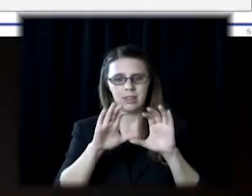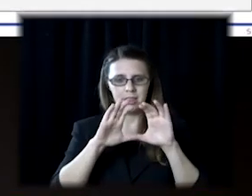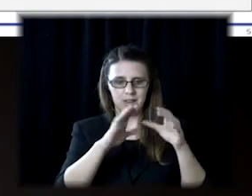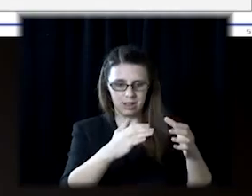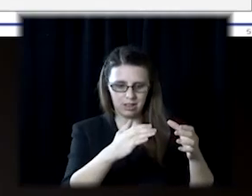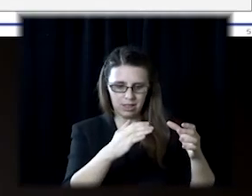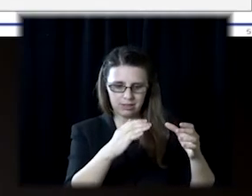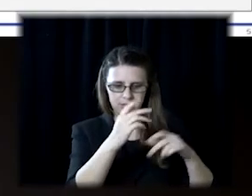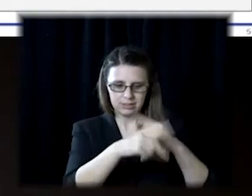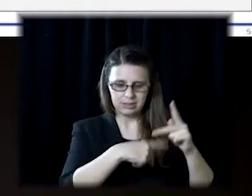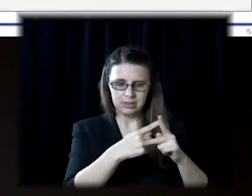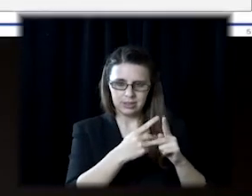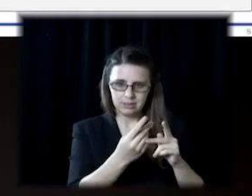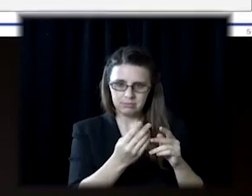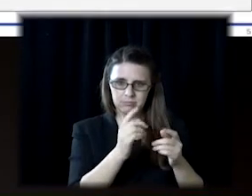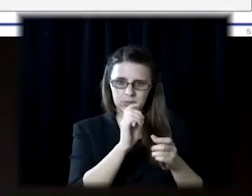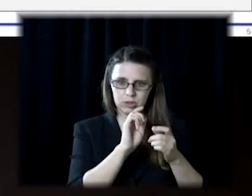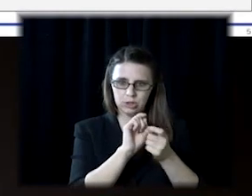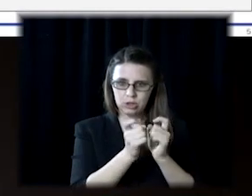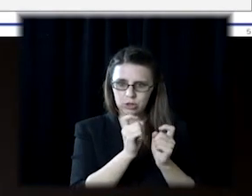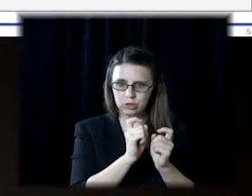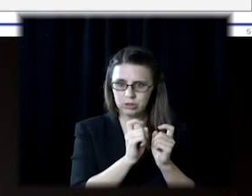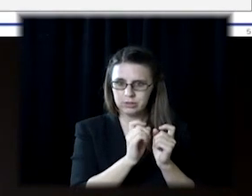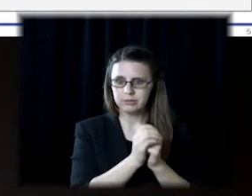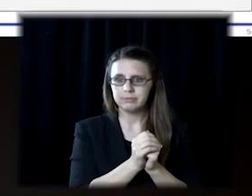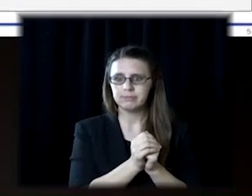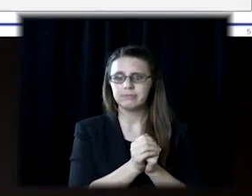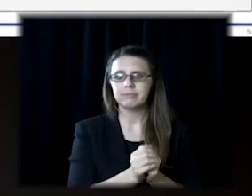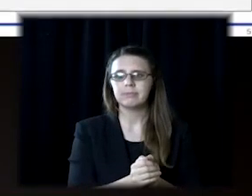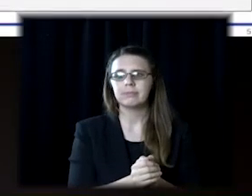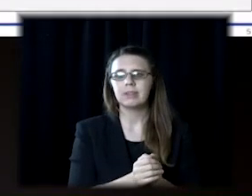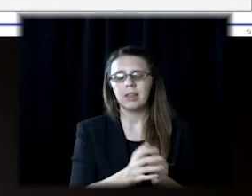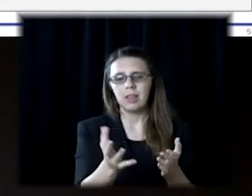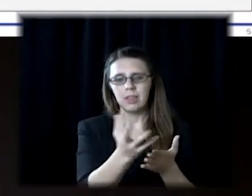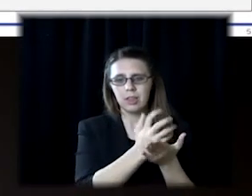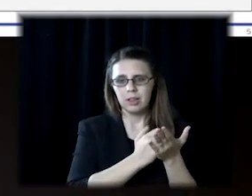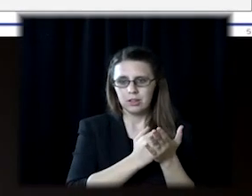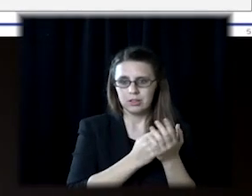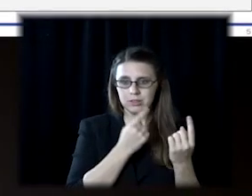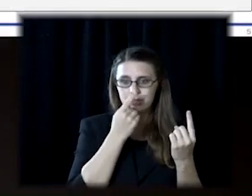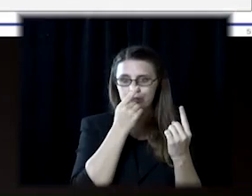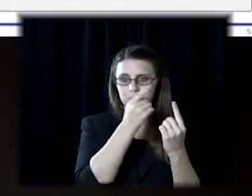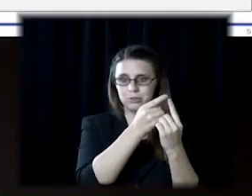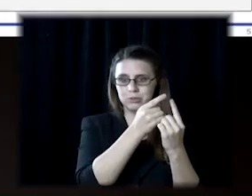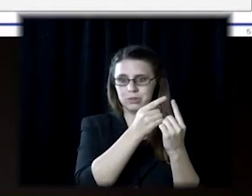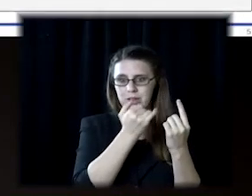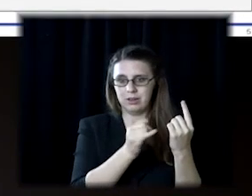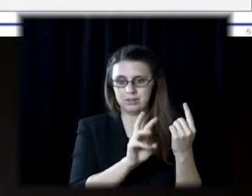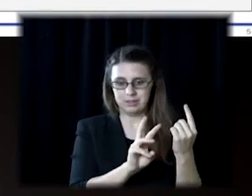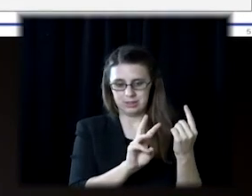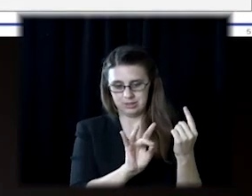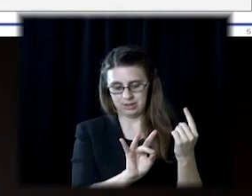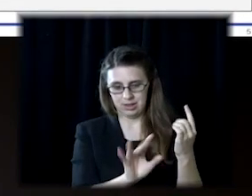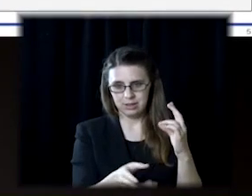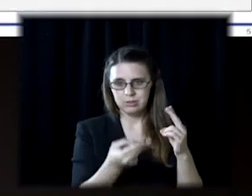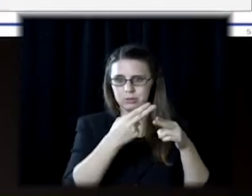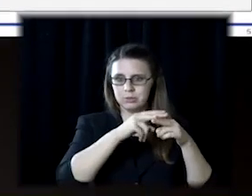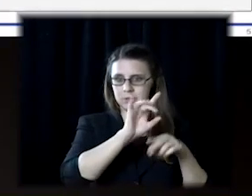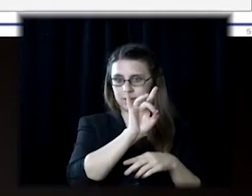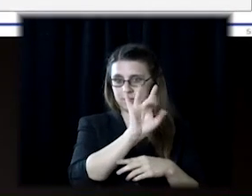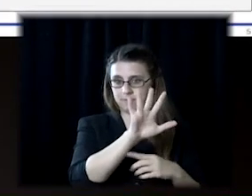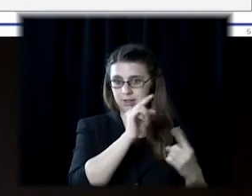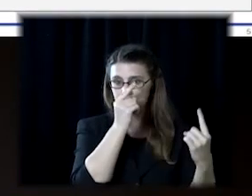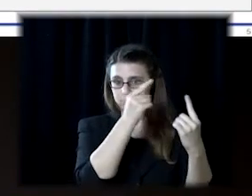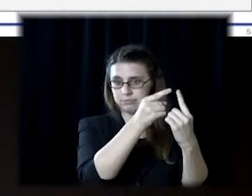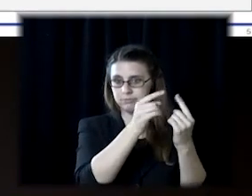the collections rate, which is currently some 68%, and target a collections rate of 85%, reduce the